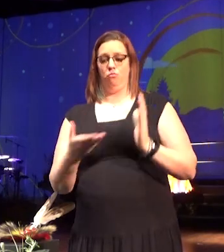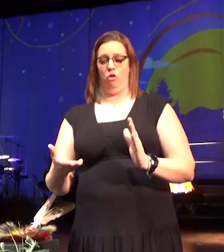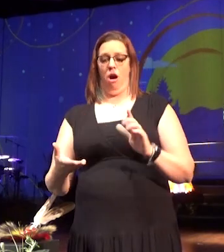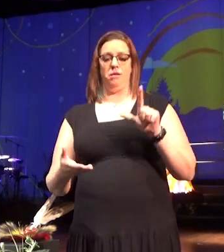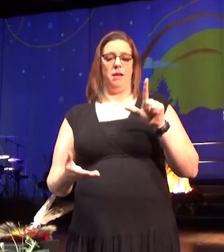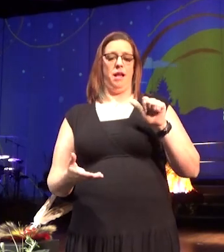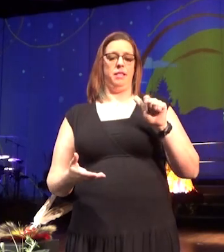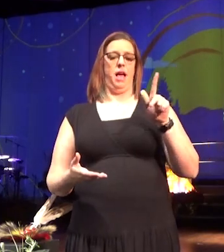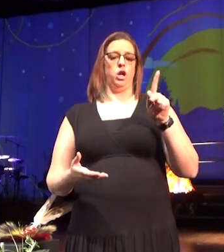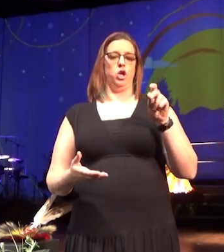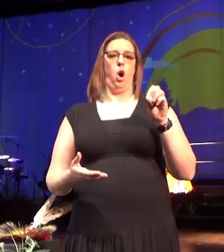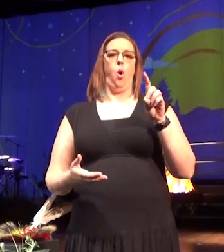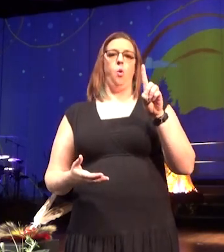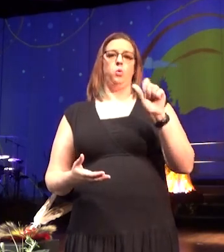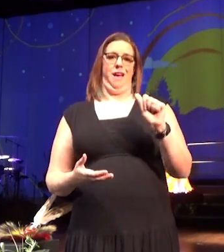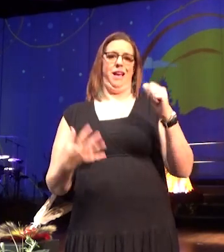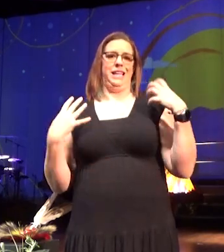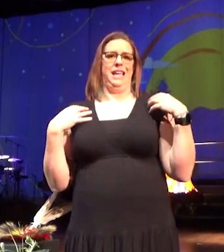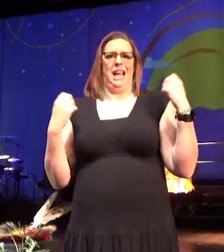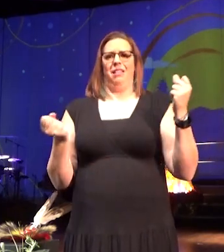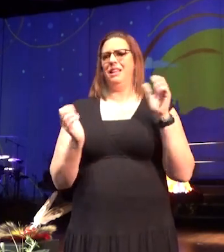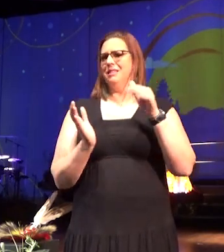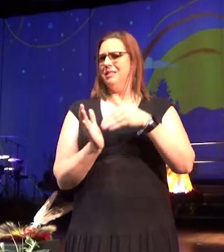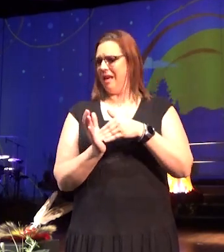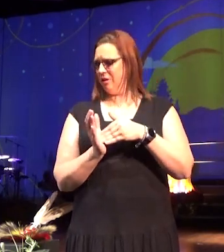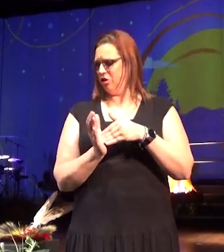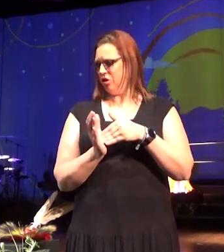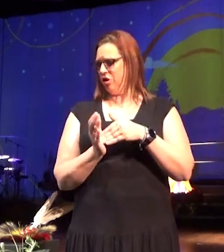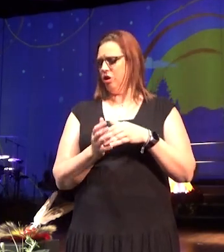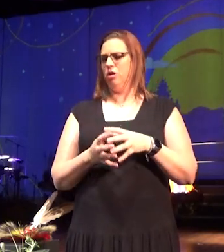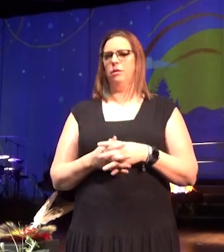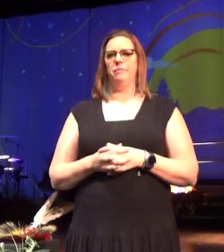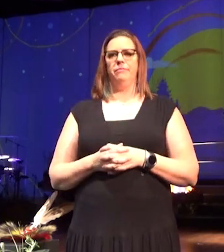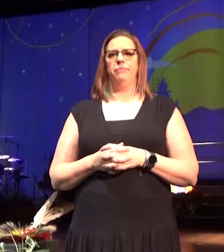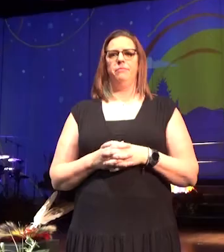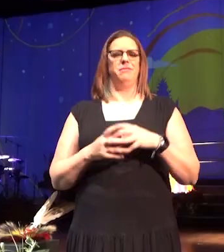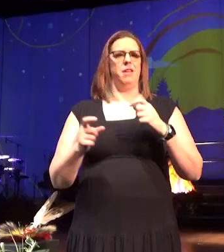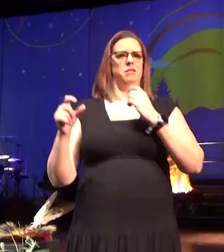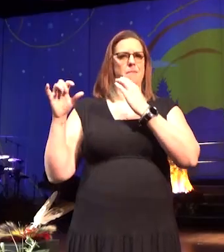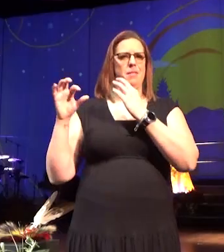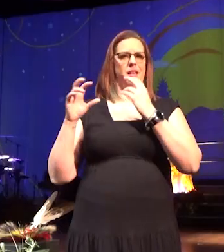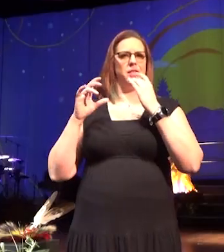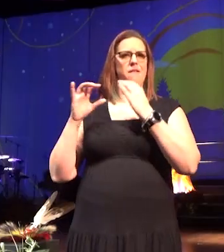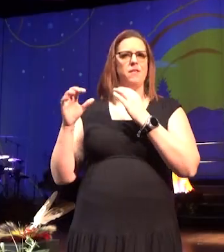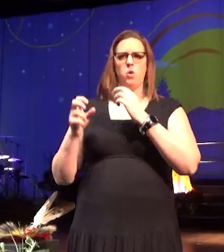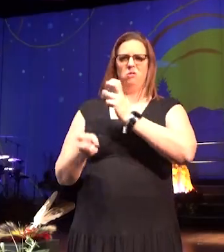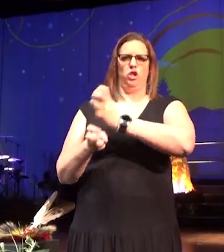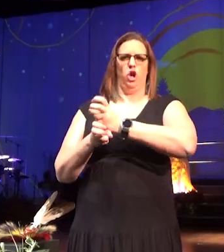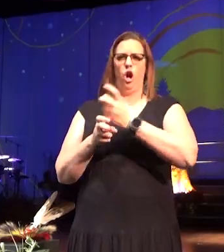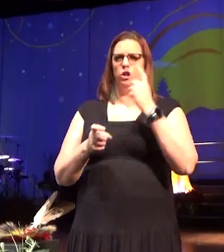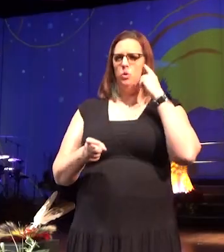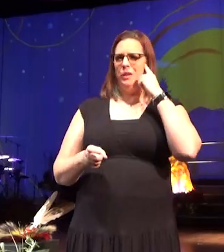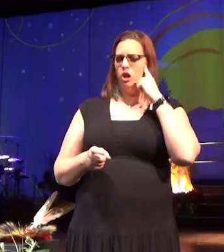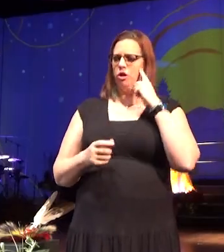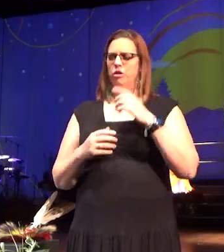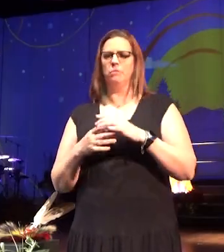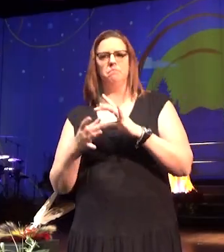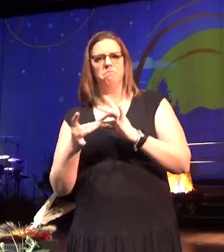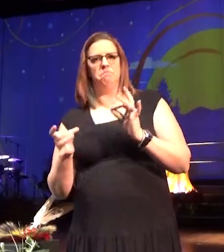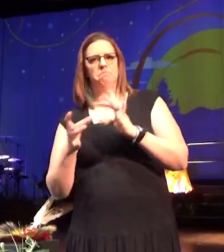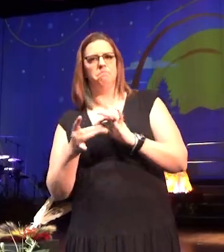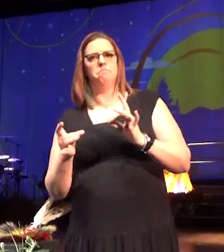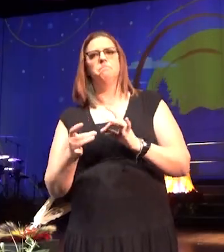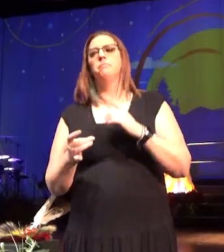Lakota Healing Play Center into manifestation. So in this very moment,